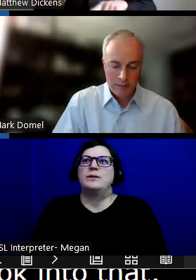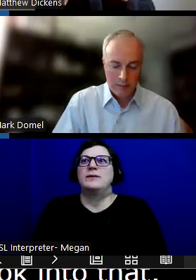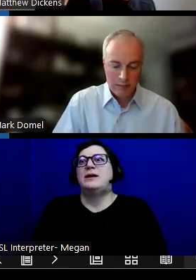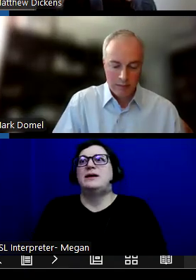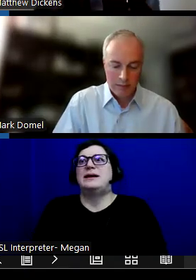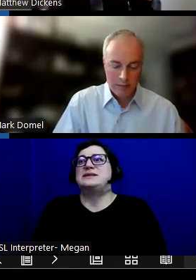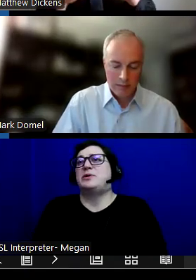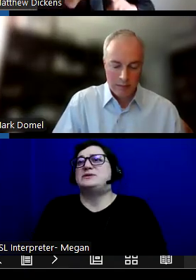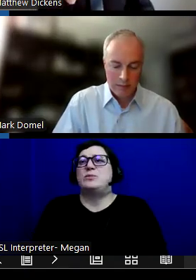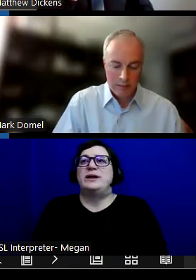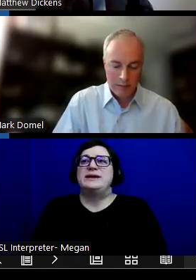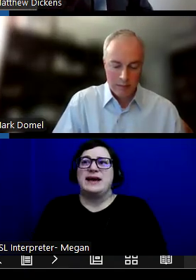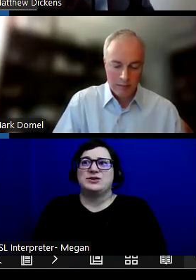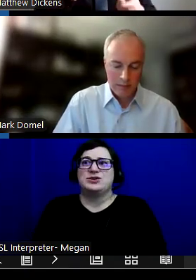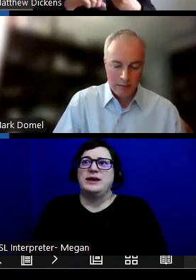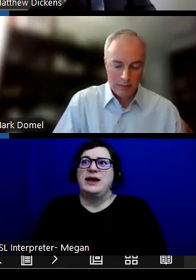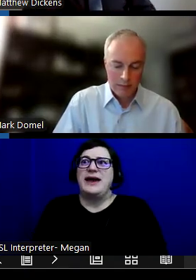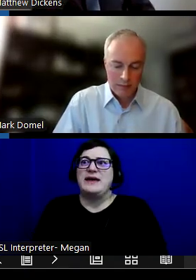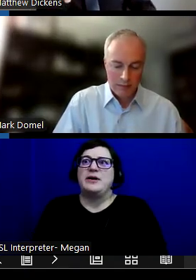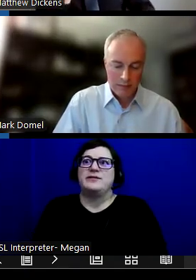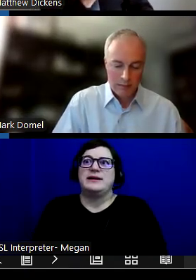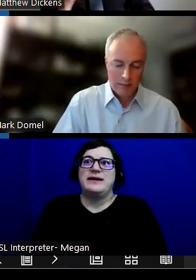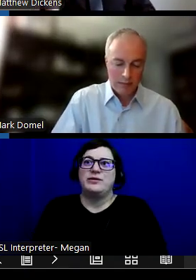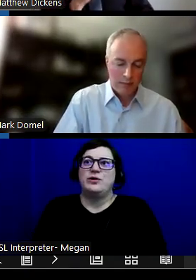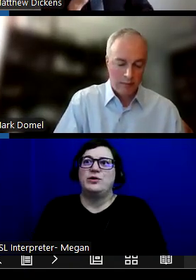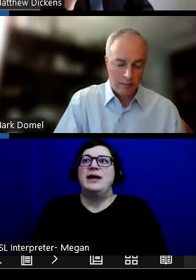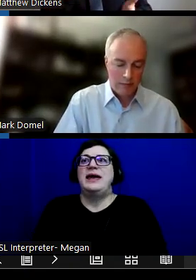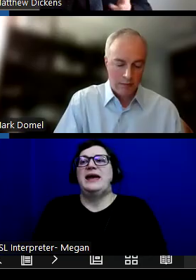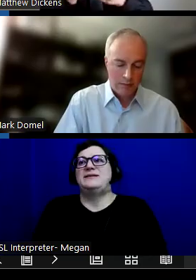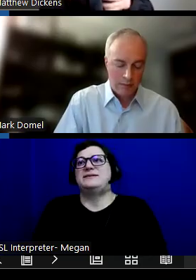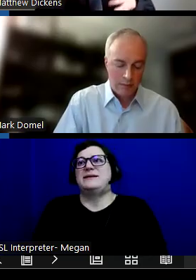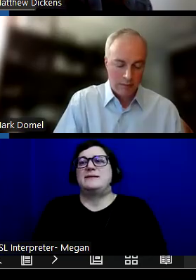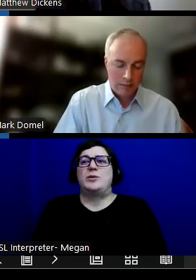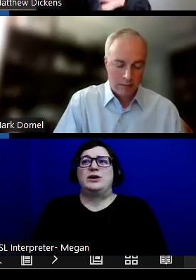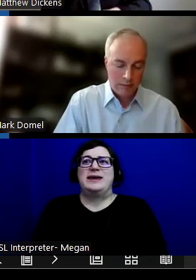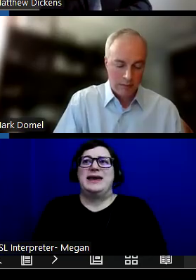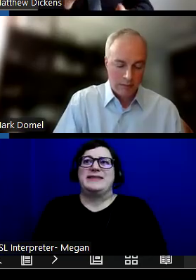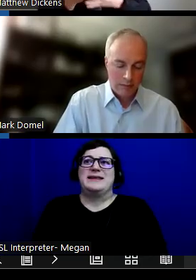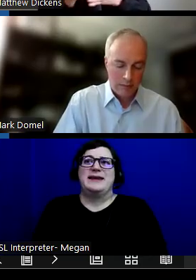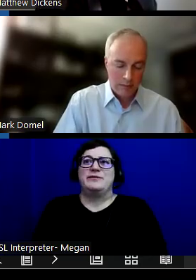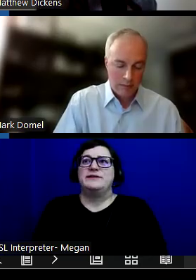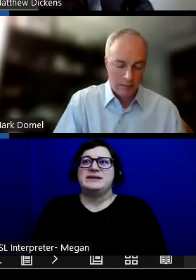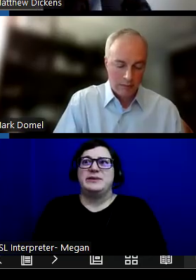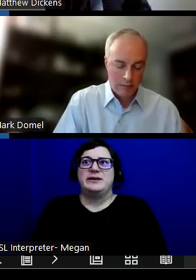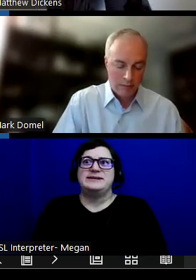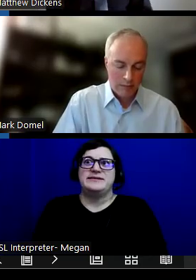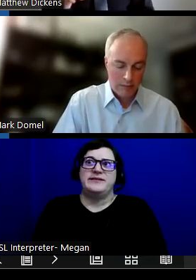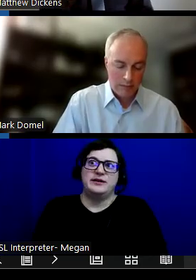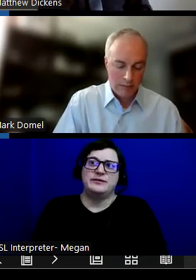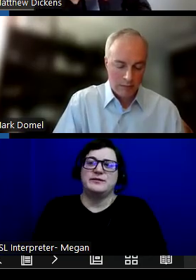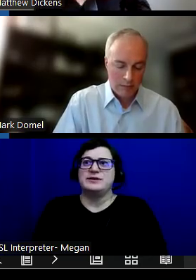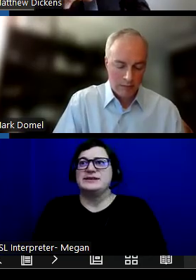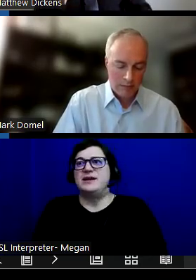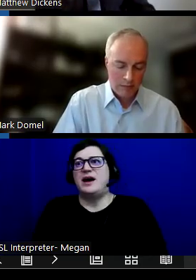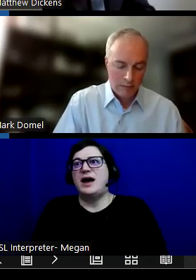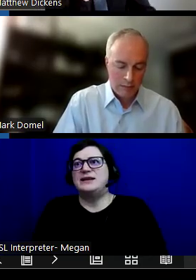how, like, suppose someone is actually at that poverty level, and are we looking at the level of disability,